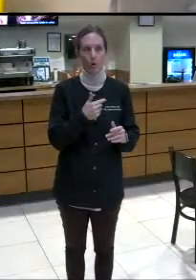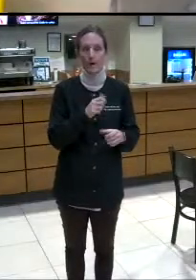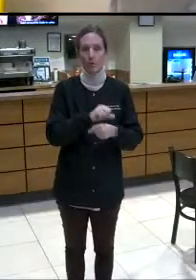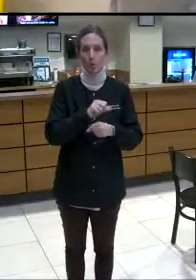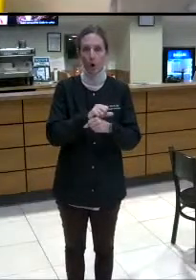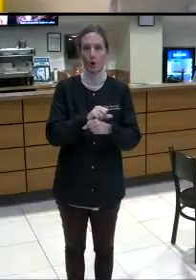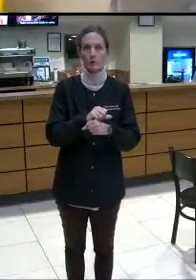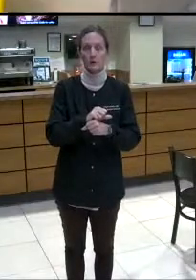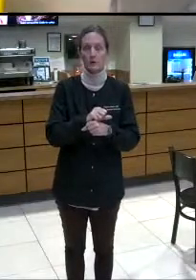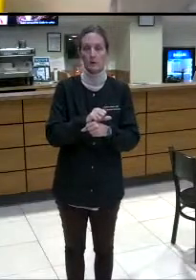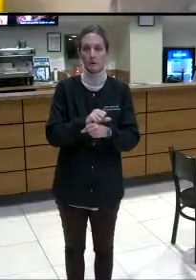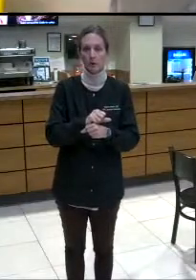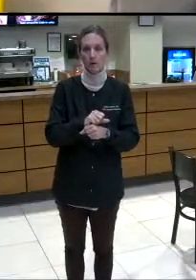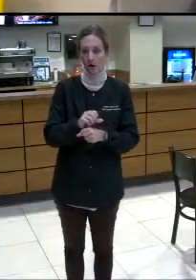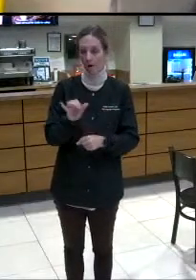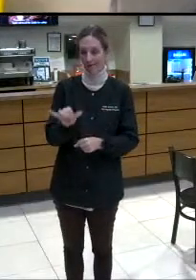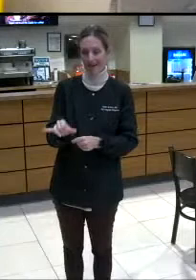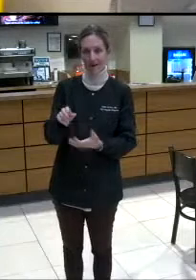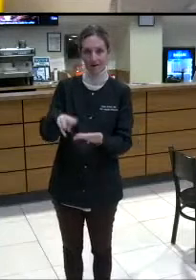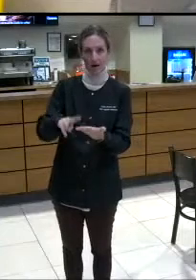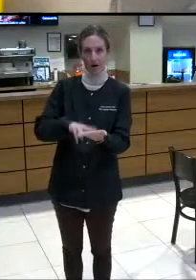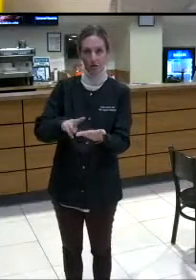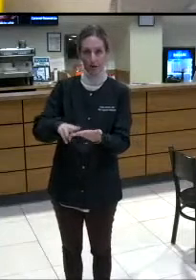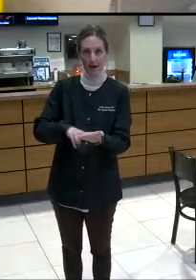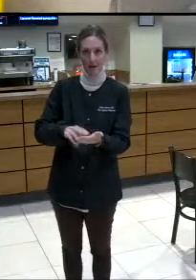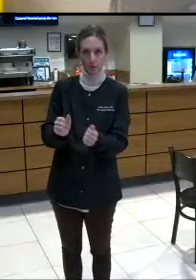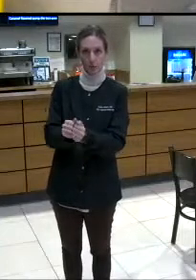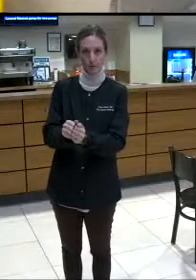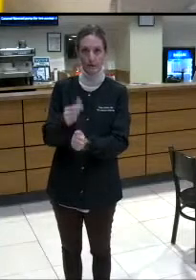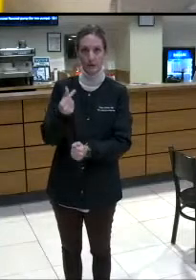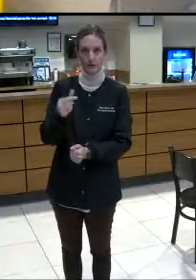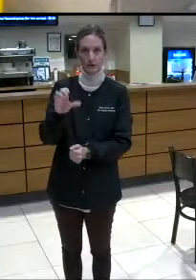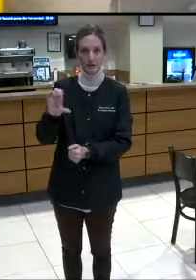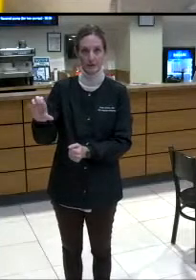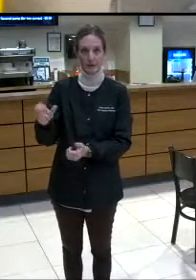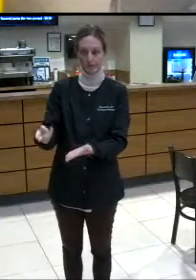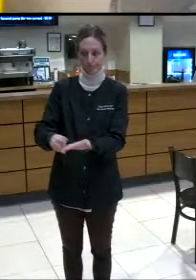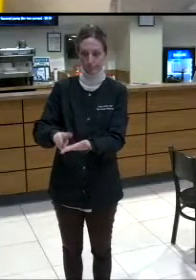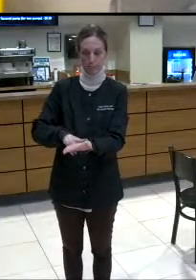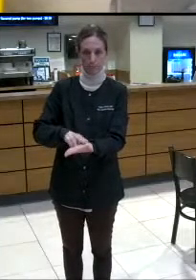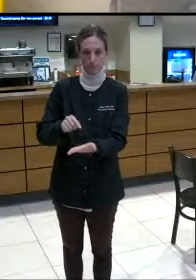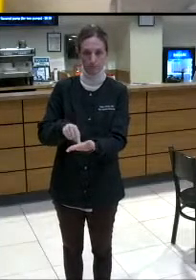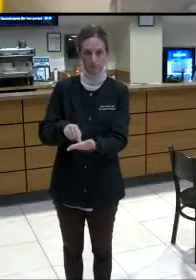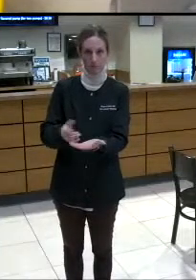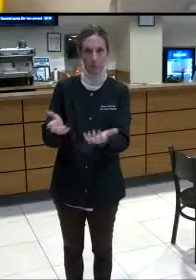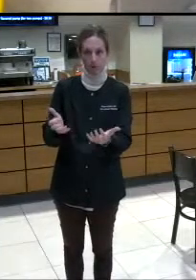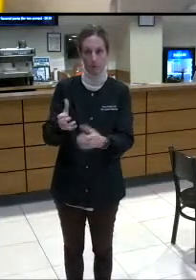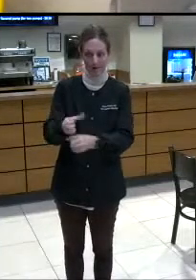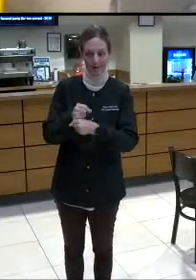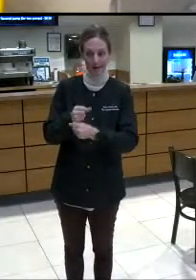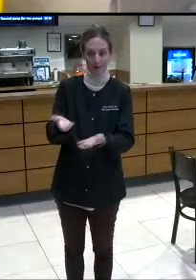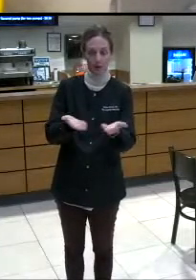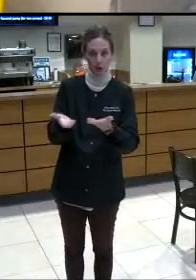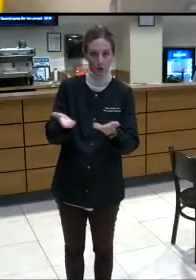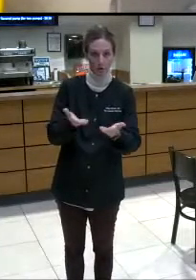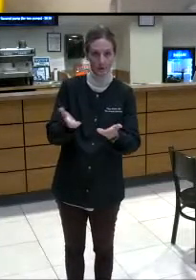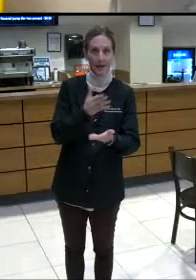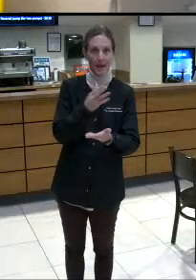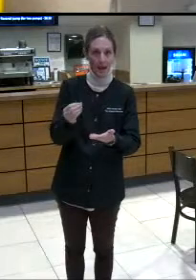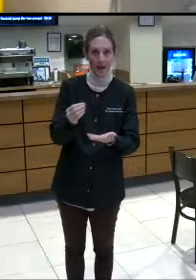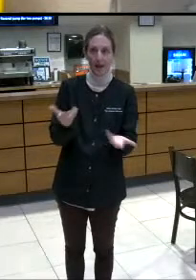intentionally on that contract to make sure that we're not only providing a service, but that we're getting the bang for our